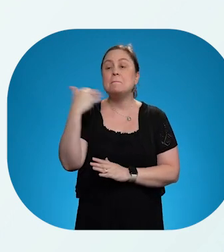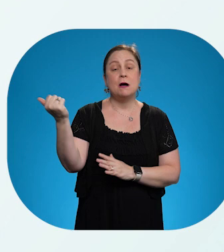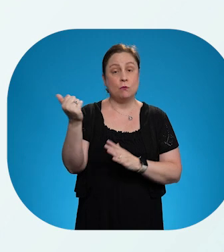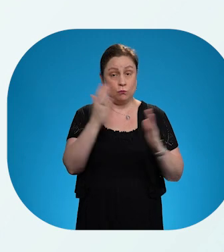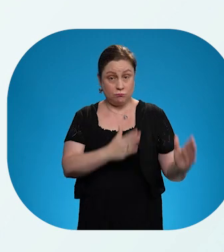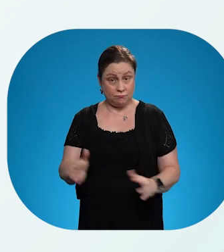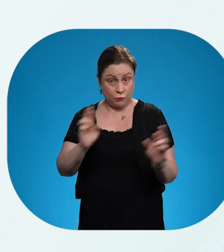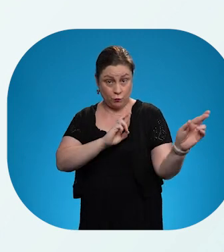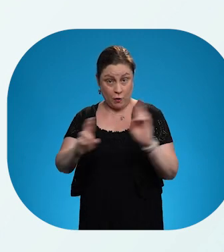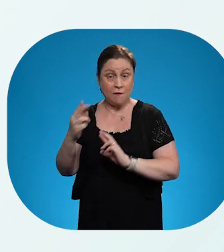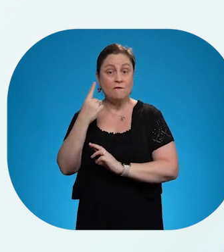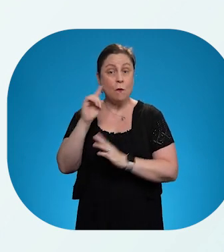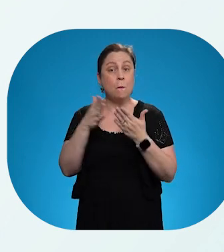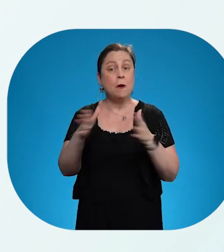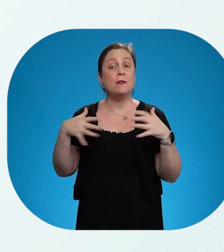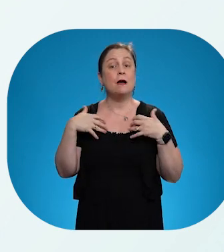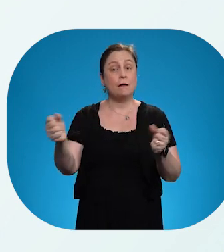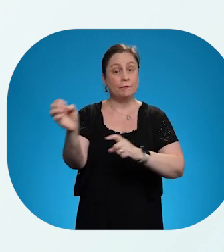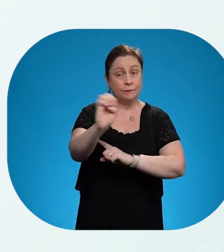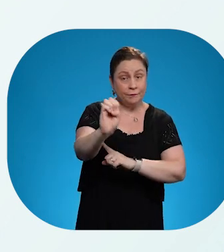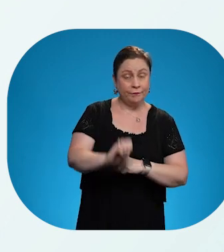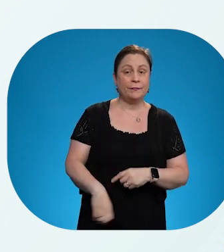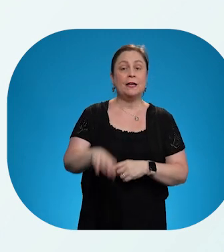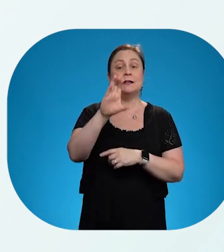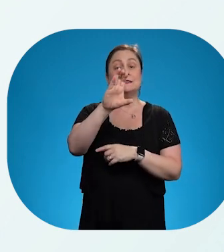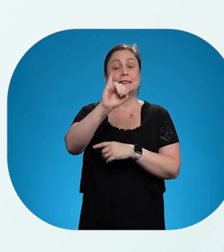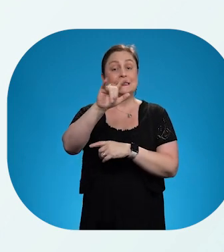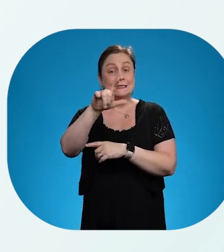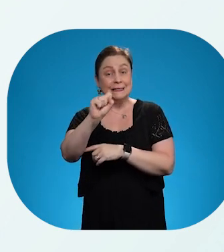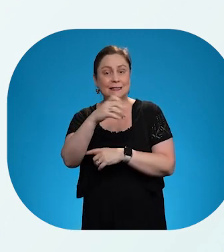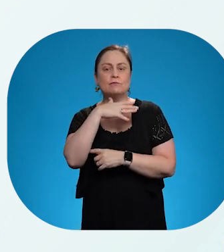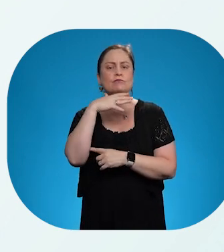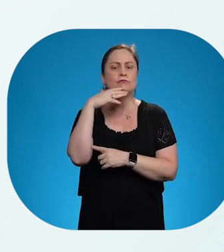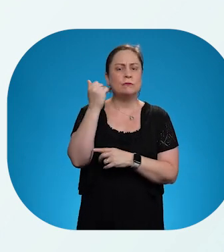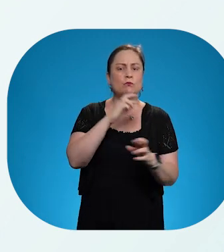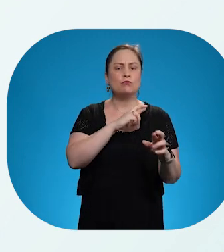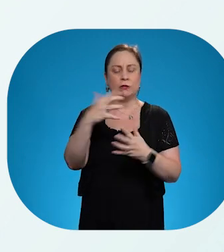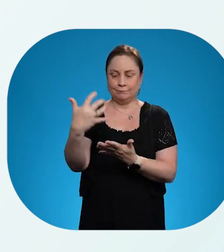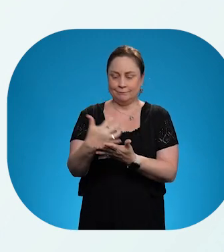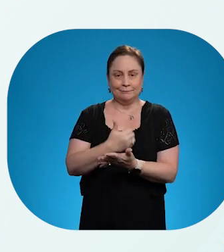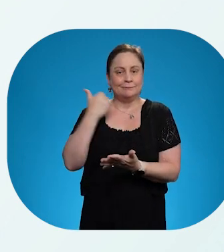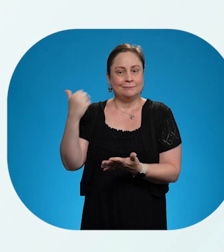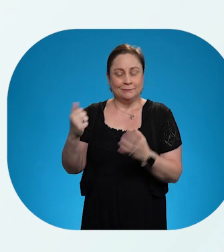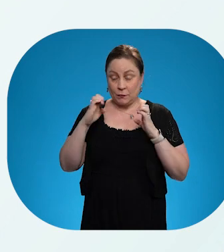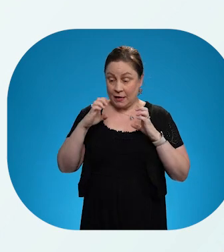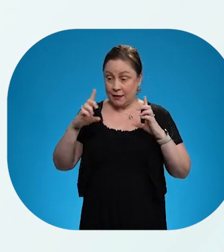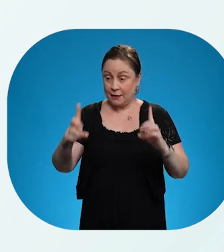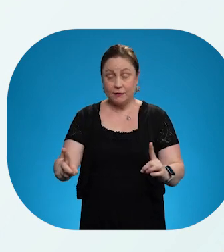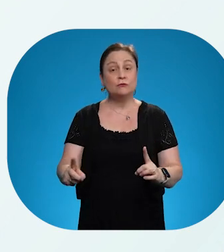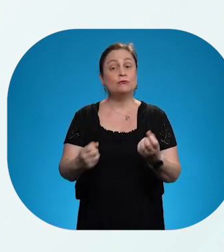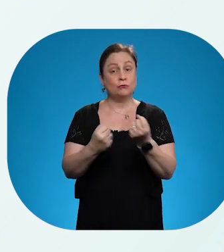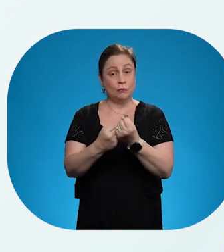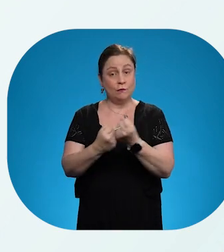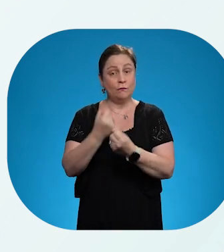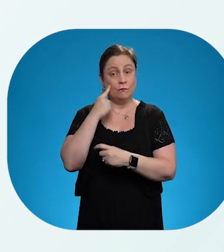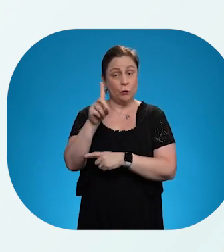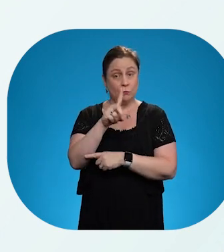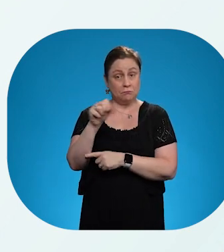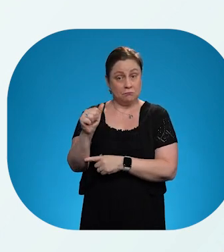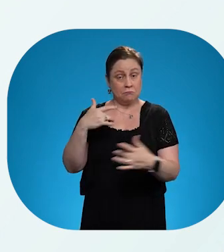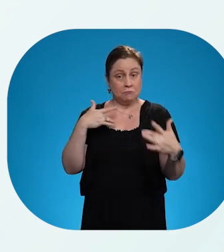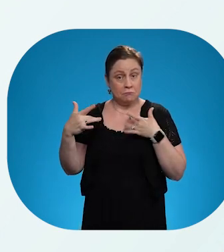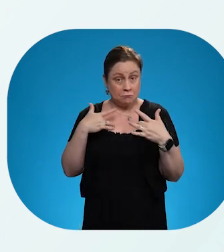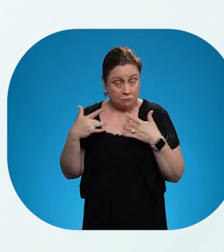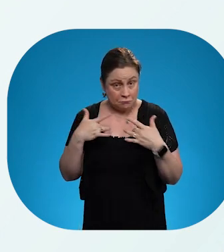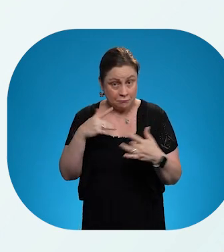emergencies. CILs will be better prepared to take advantage of opportunities to educate and advocate for and about disability concerns and